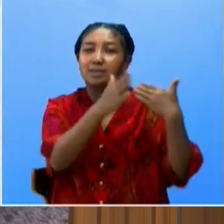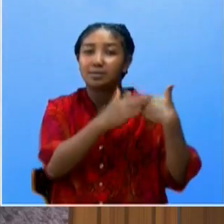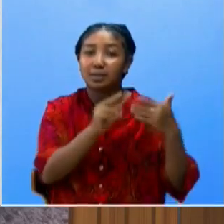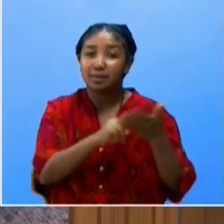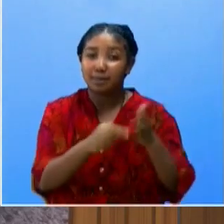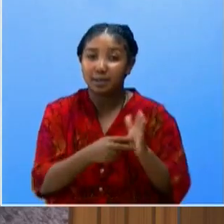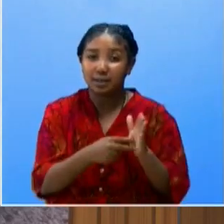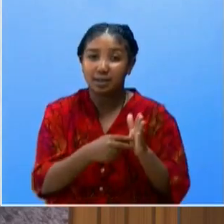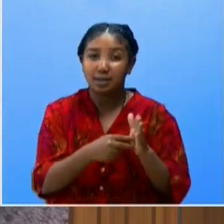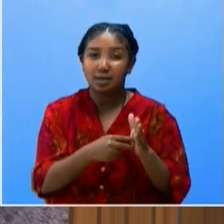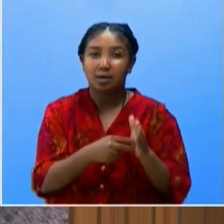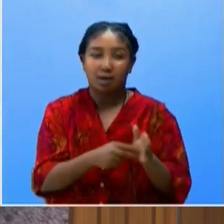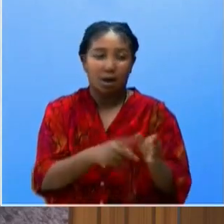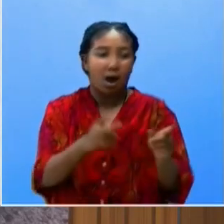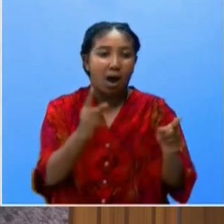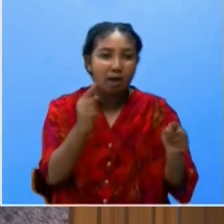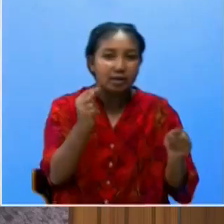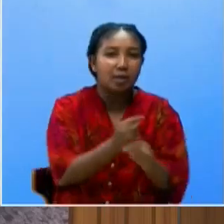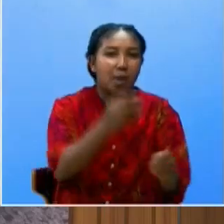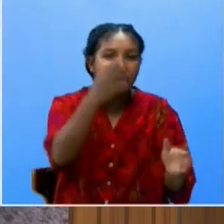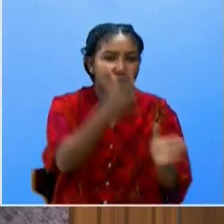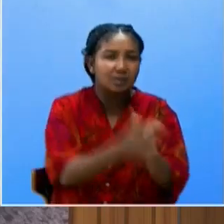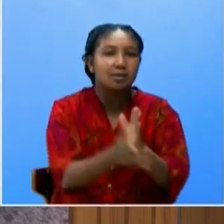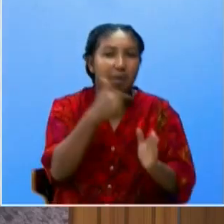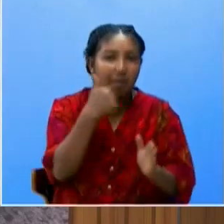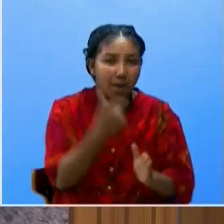means doer of the action.